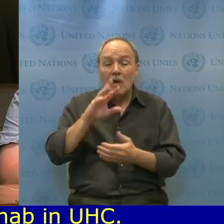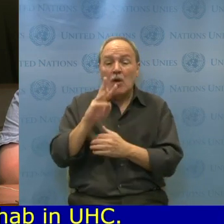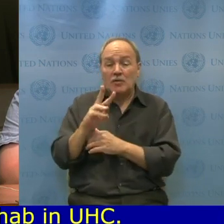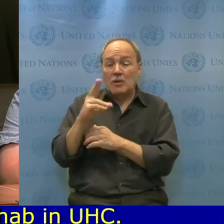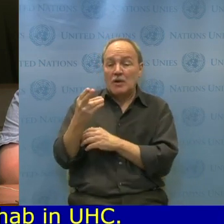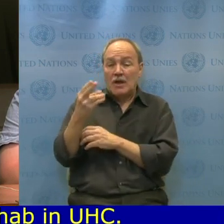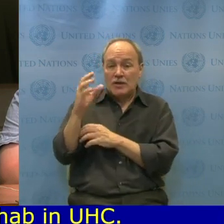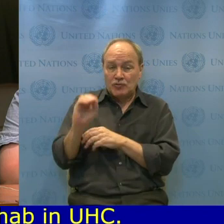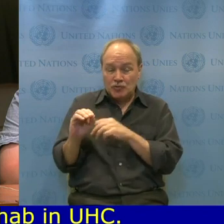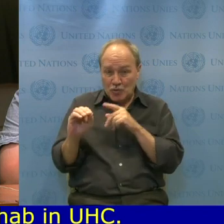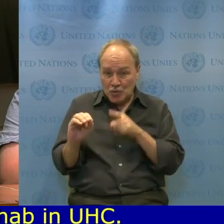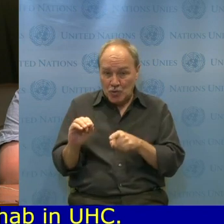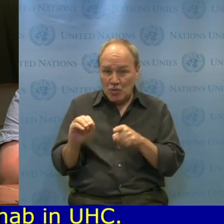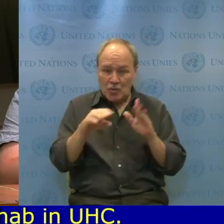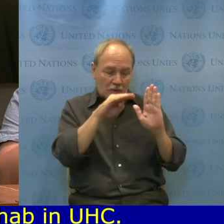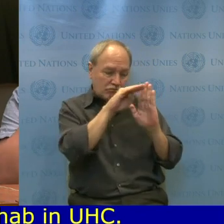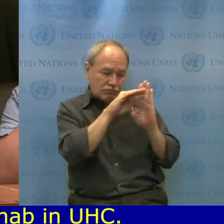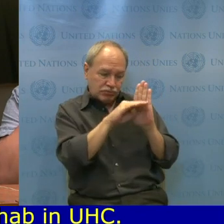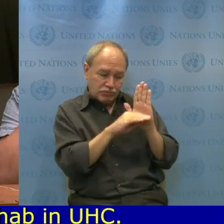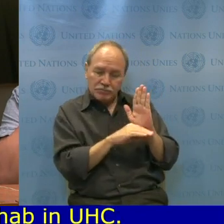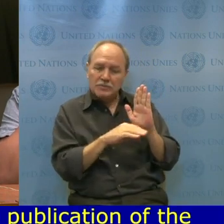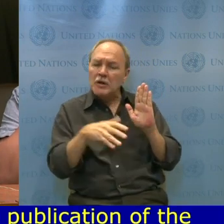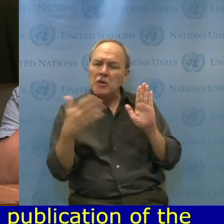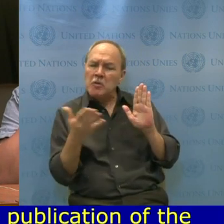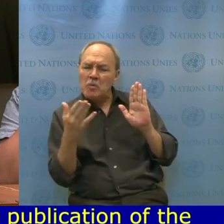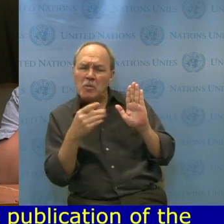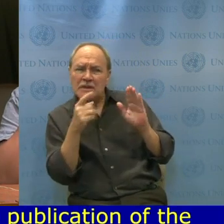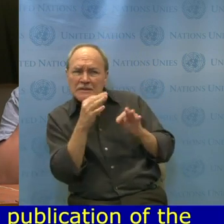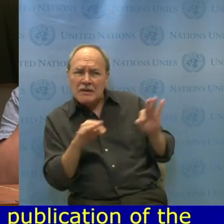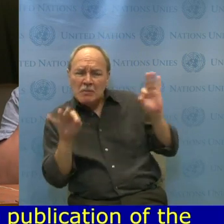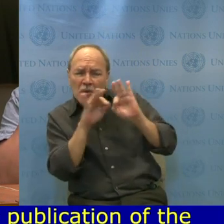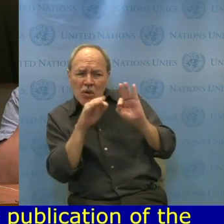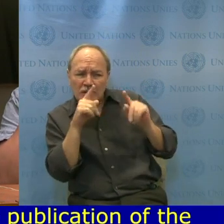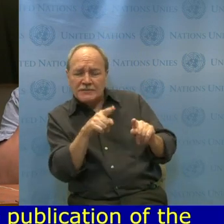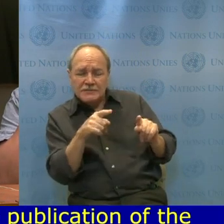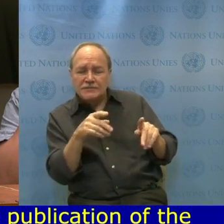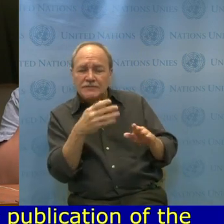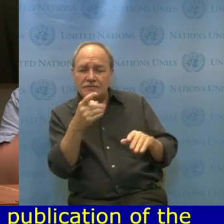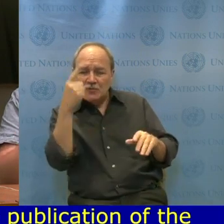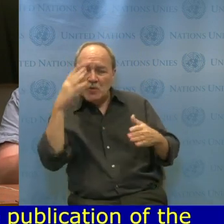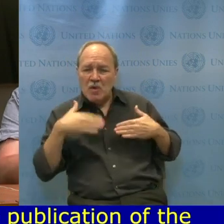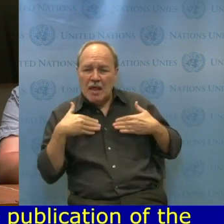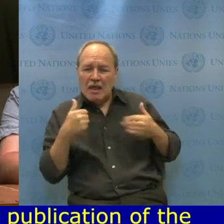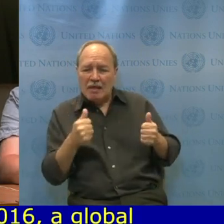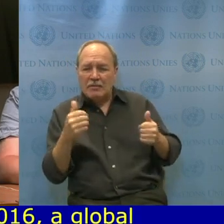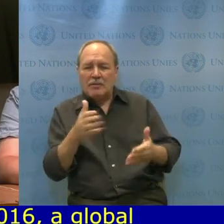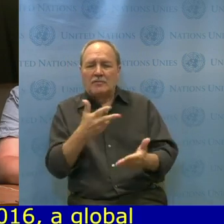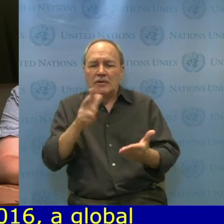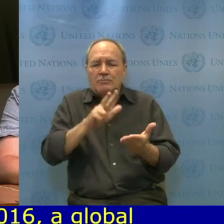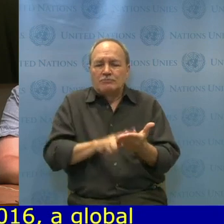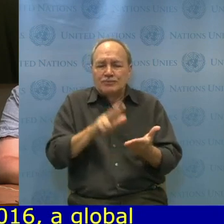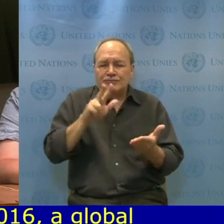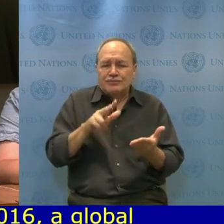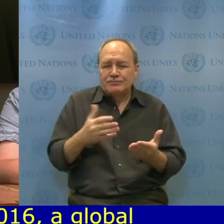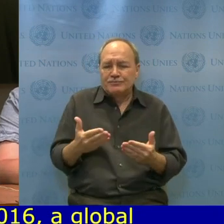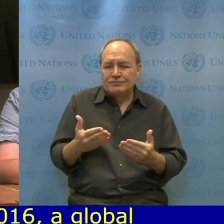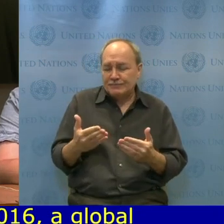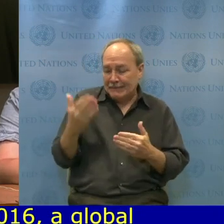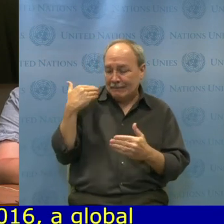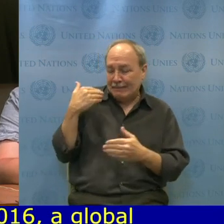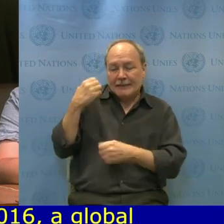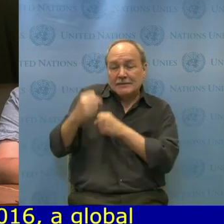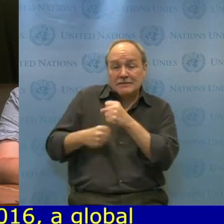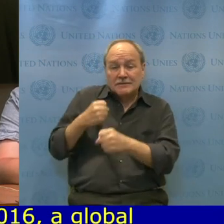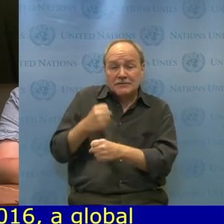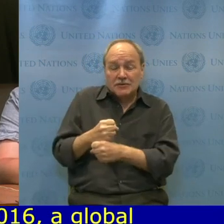a global resolution on assistive technology was passed just last year at the World Health Assembly. And finally, the plan seeks to strengthen the